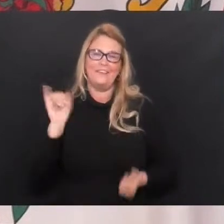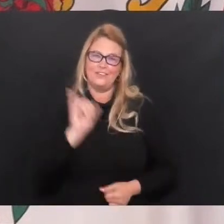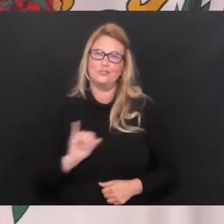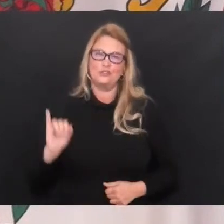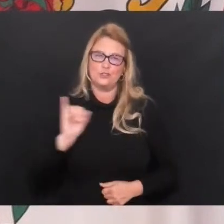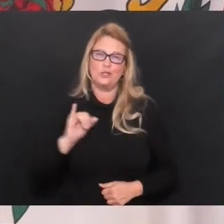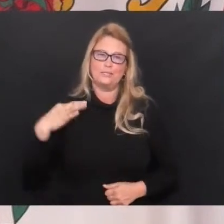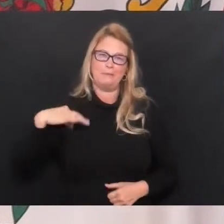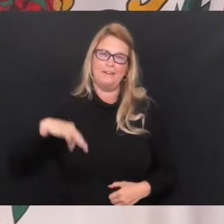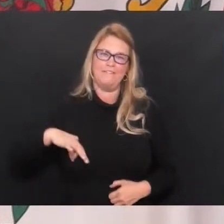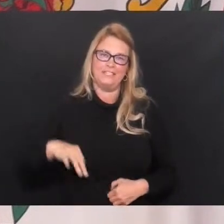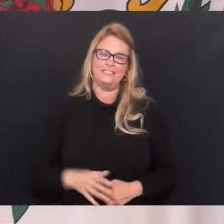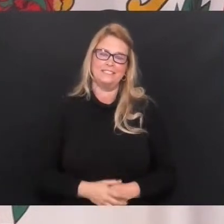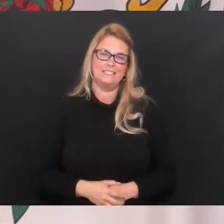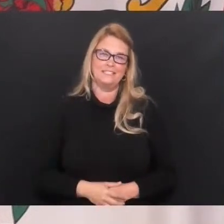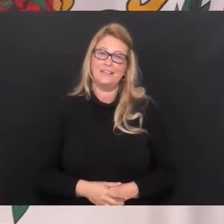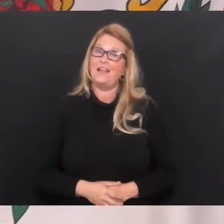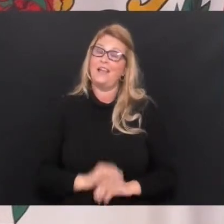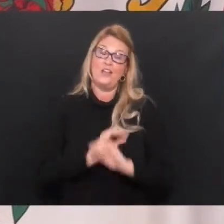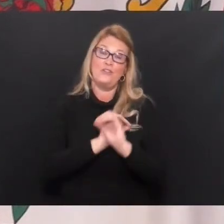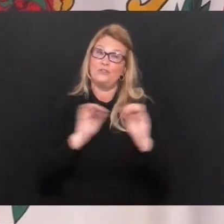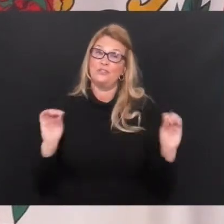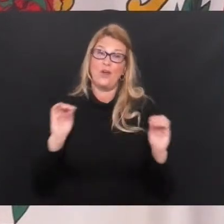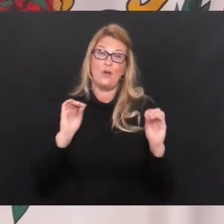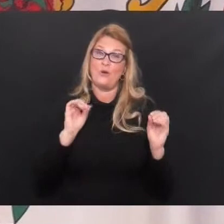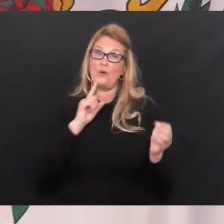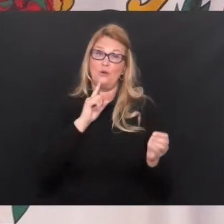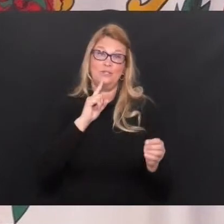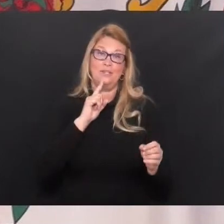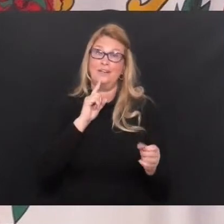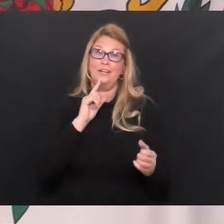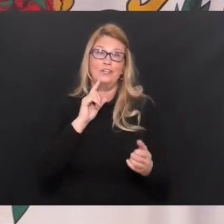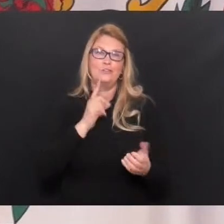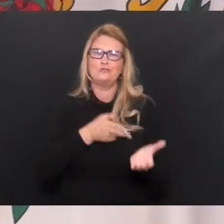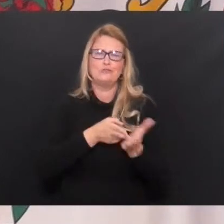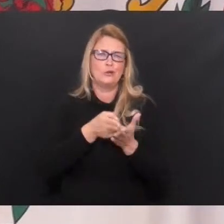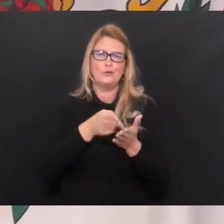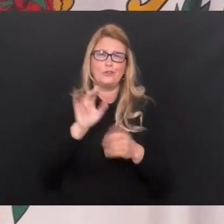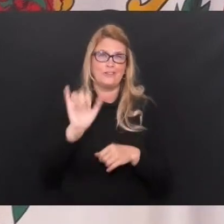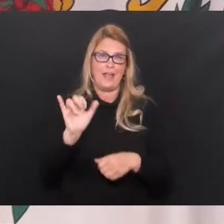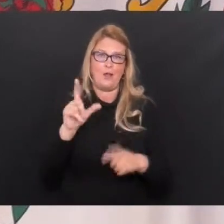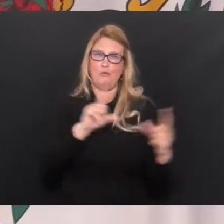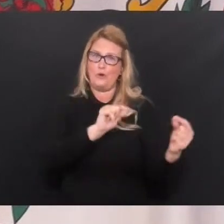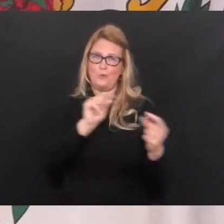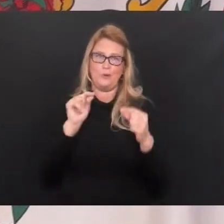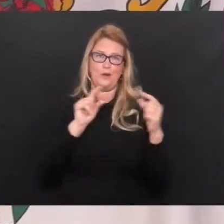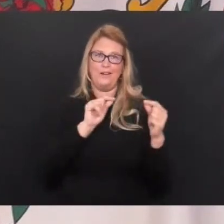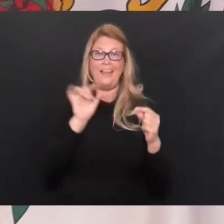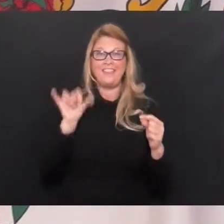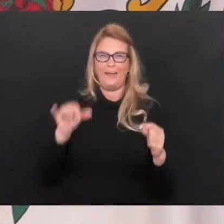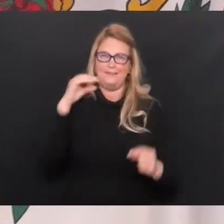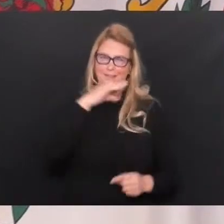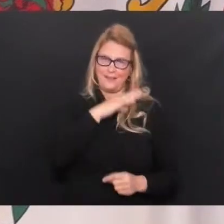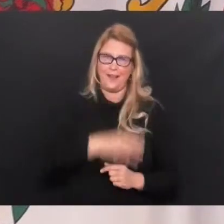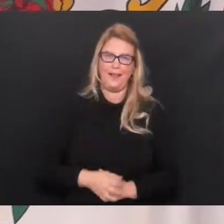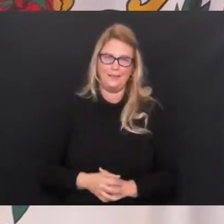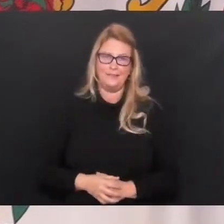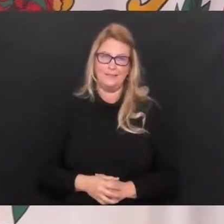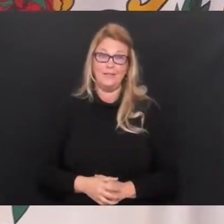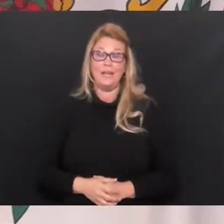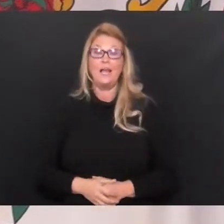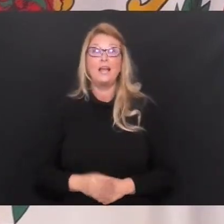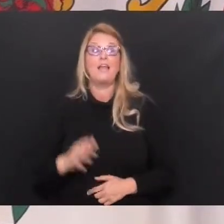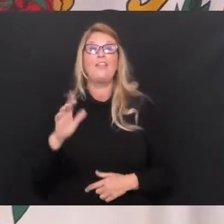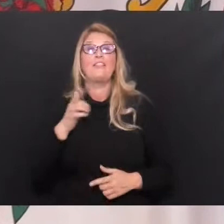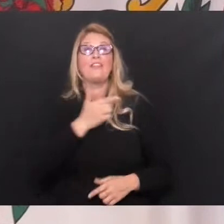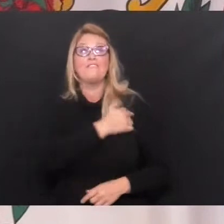insurance benefits. There's nothing to the rumor. Don't let a lie scare you out of getting these vaccines, because